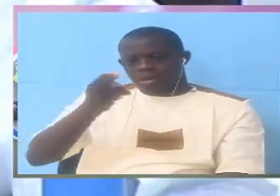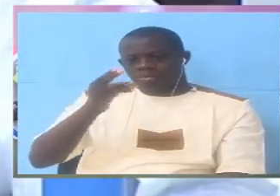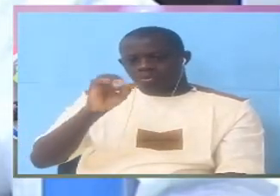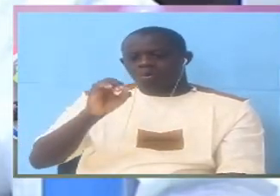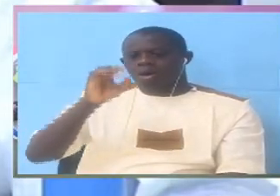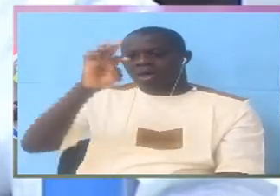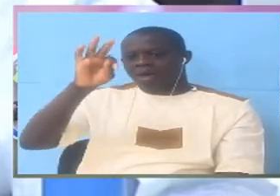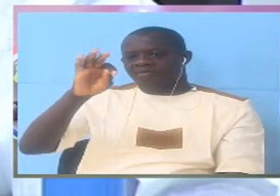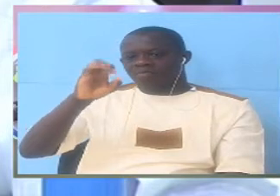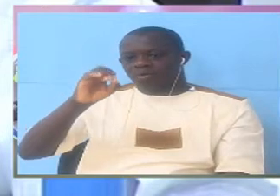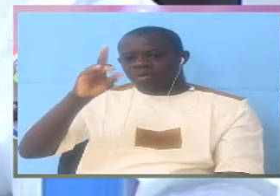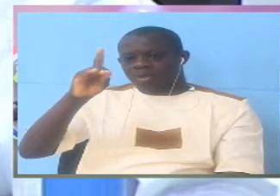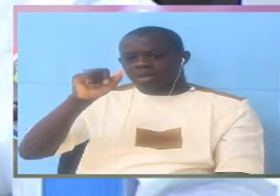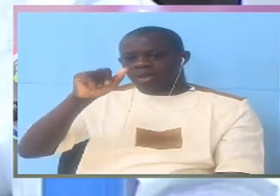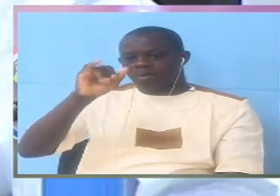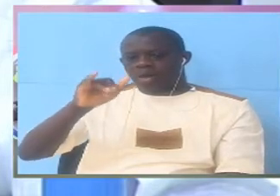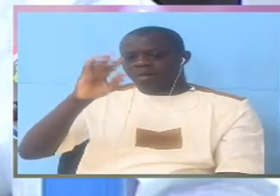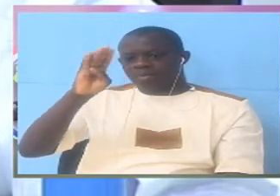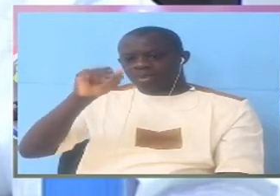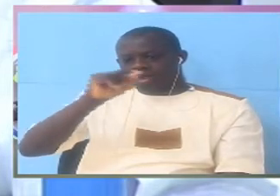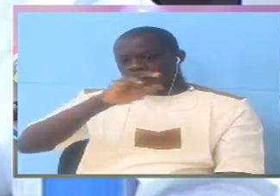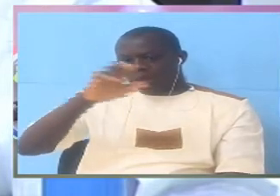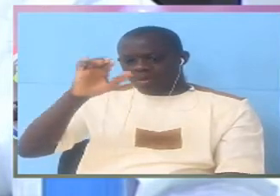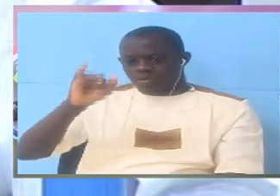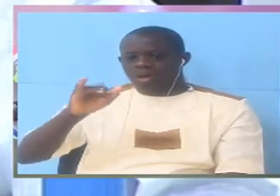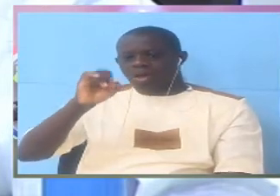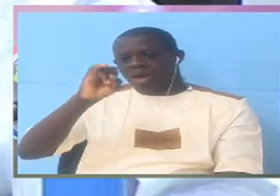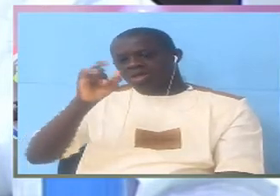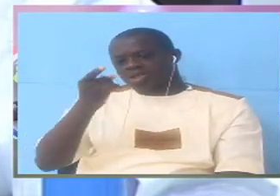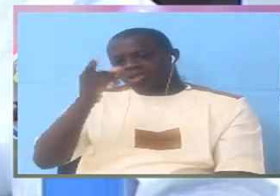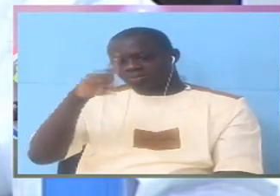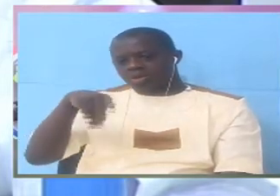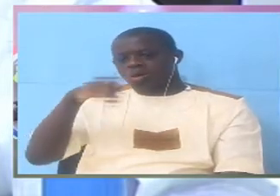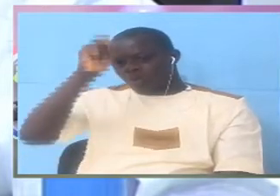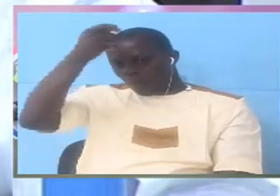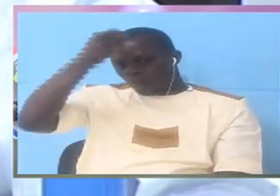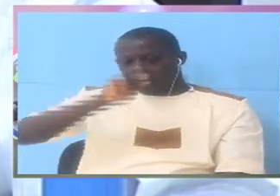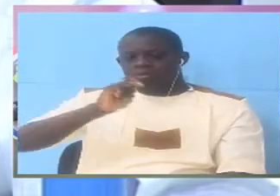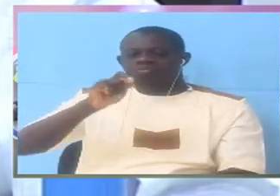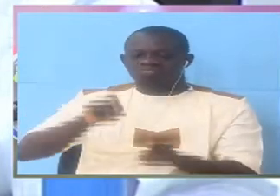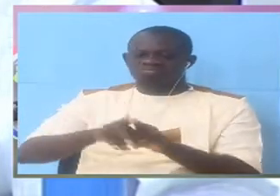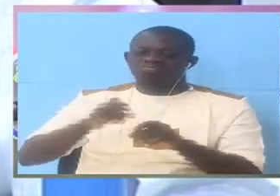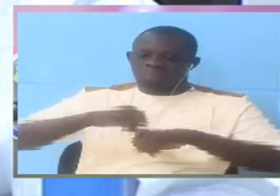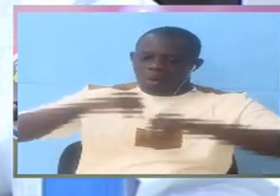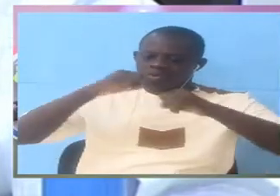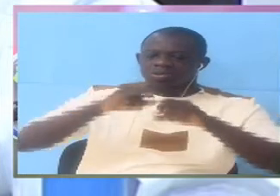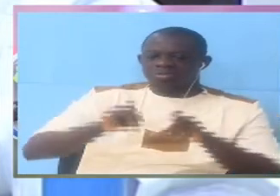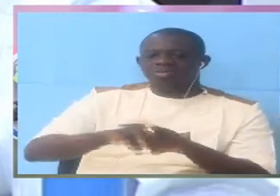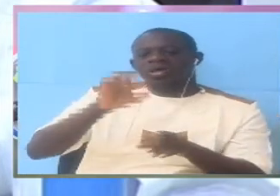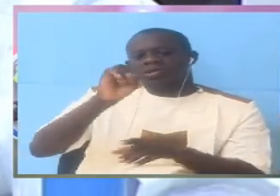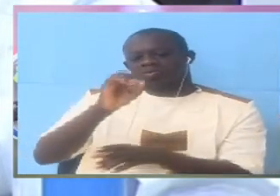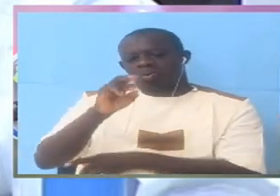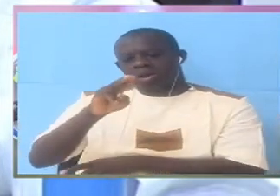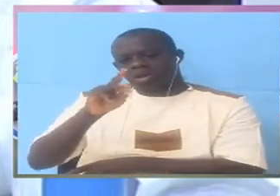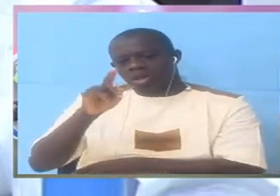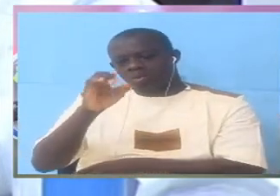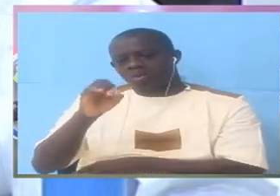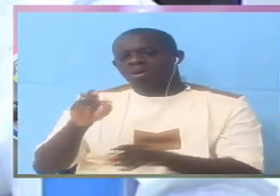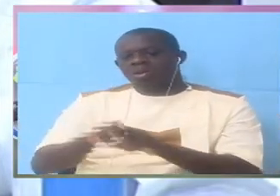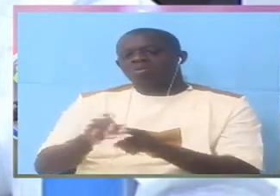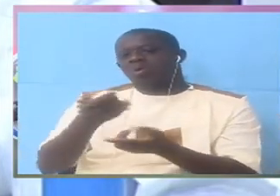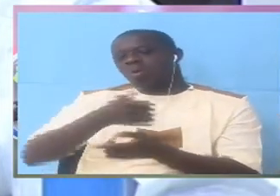Fode Bari, IGP Sonko, Lantombong Tamba, Musa Jame, and so many